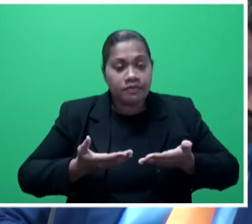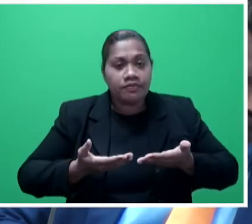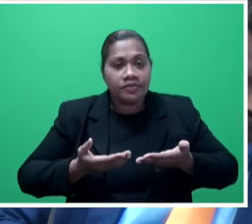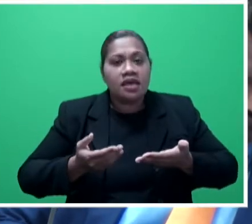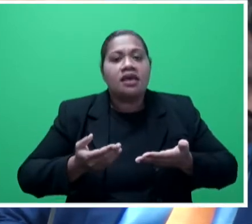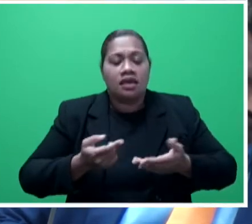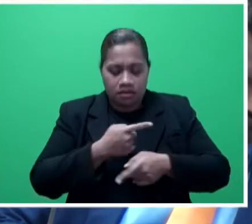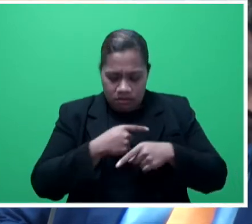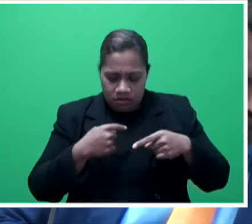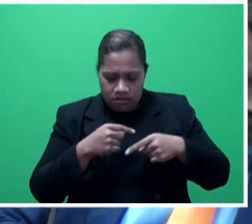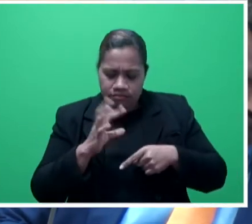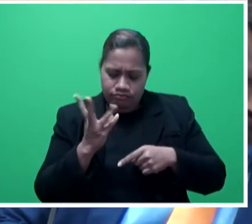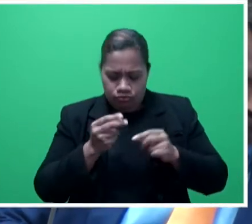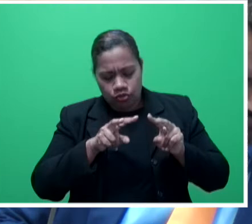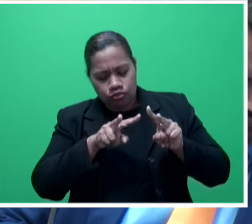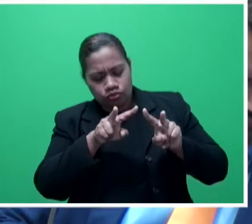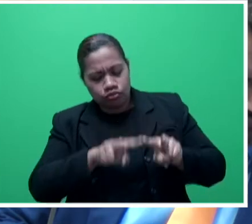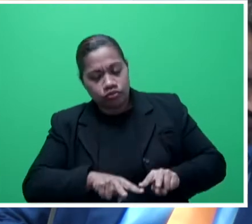our